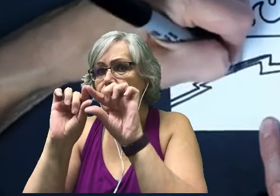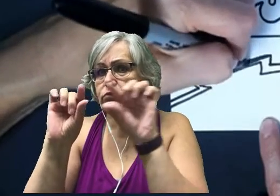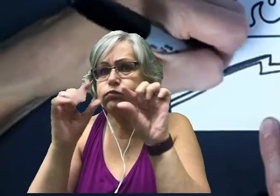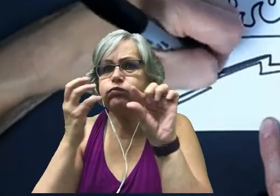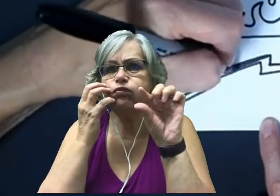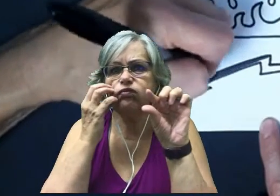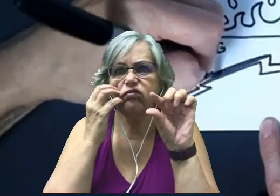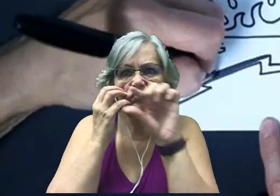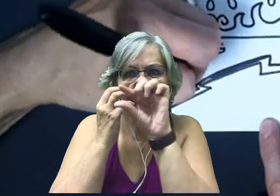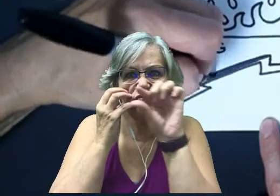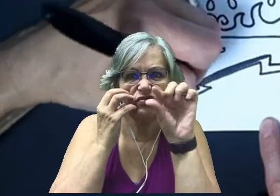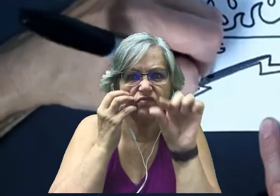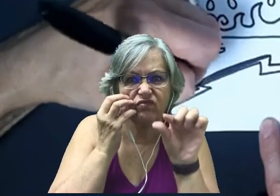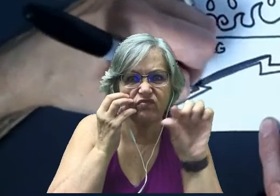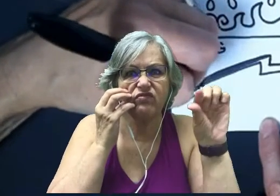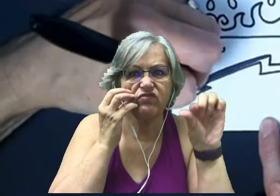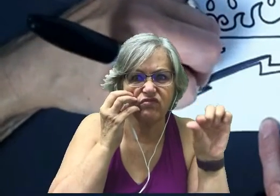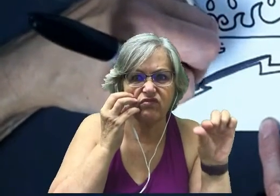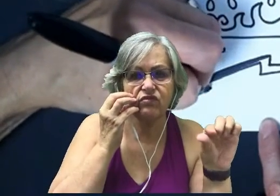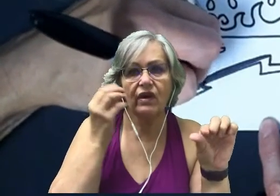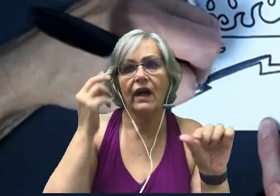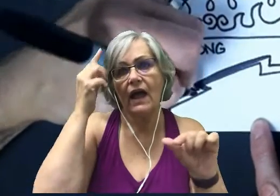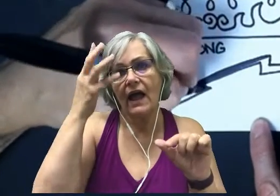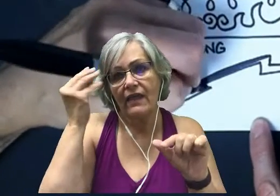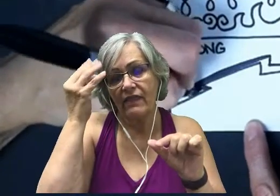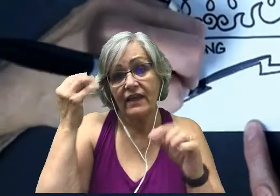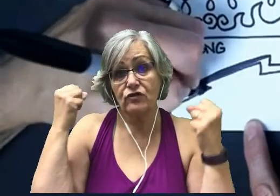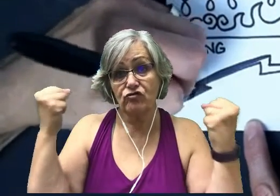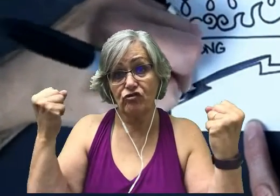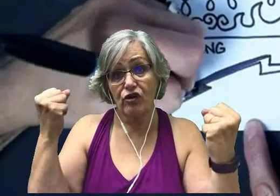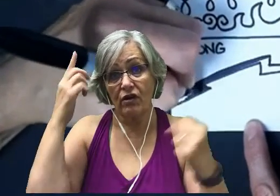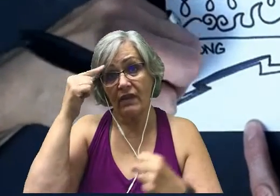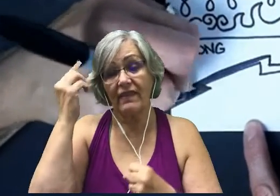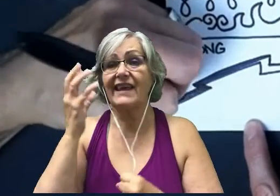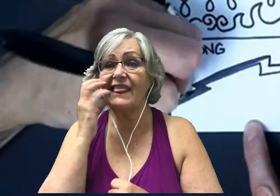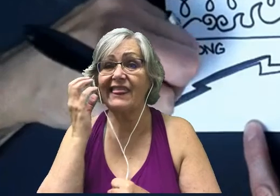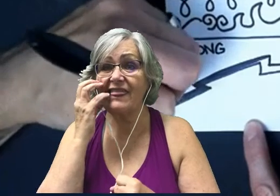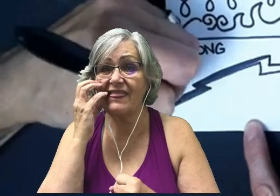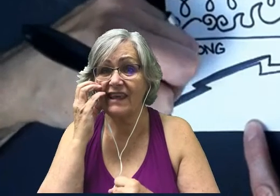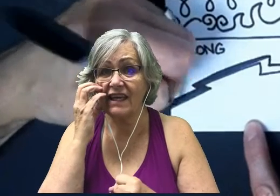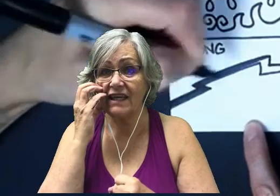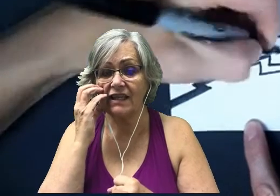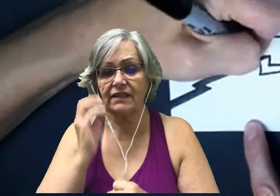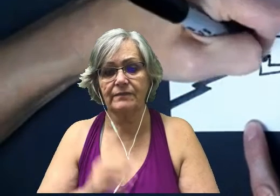color it in so that it's a thicker line. When I think of strong, I think of thick.